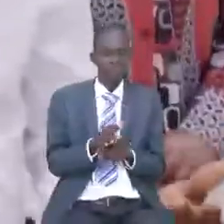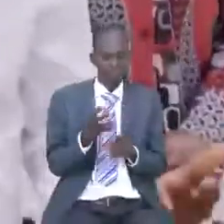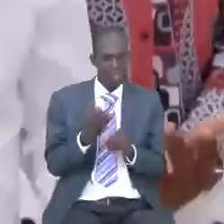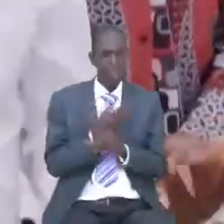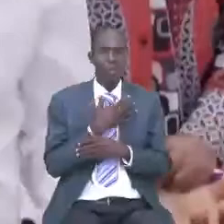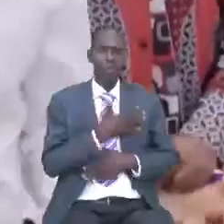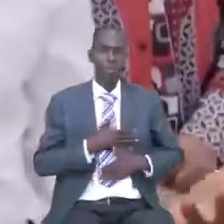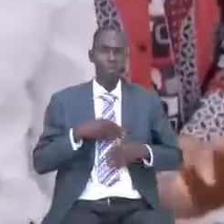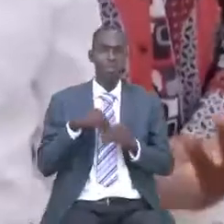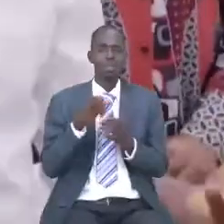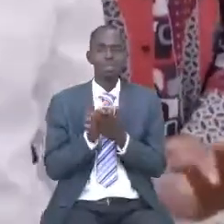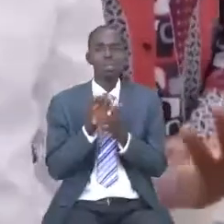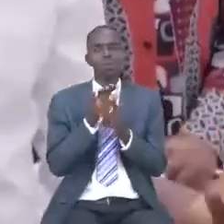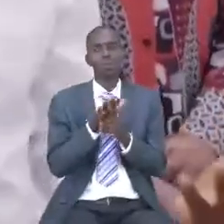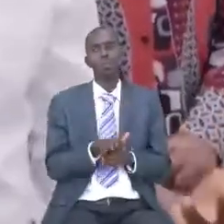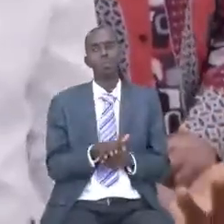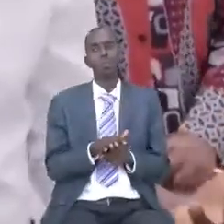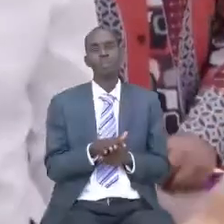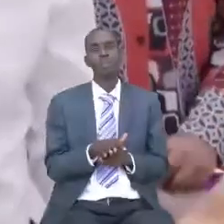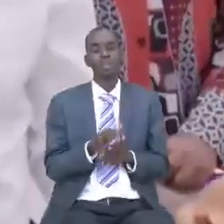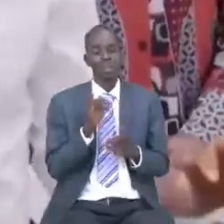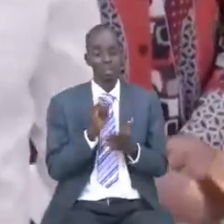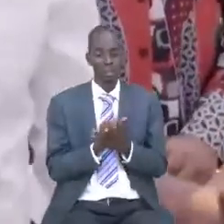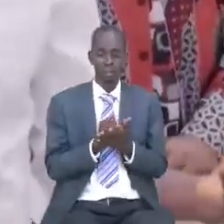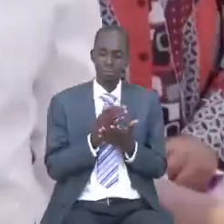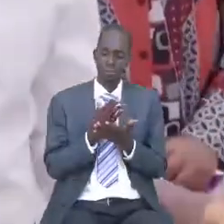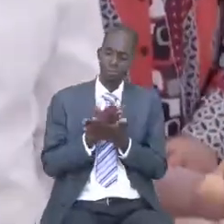that. That rejection,